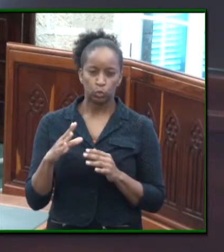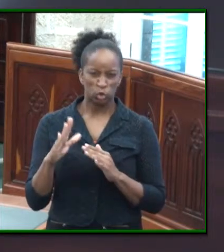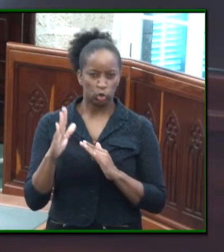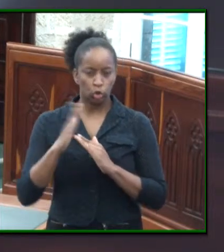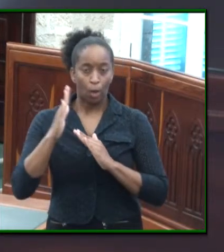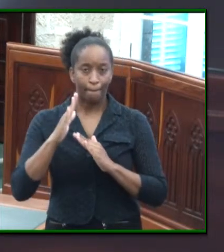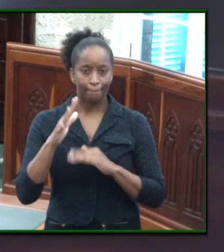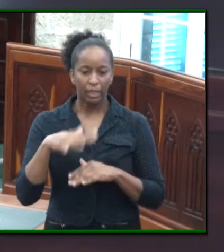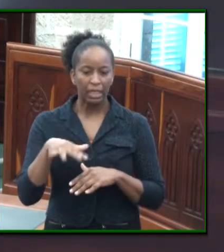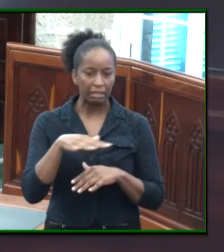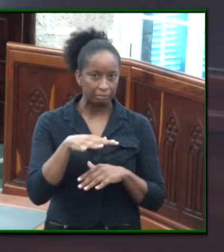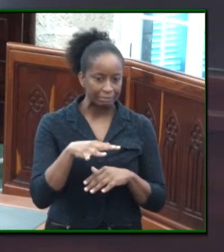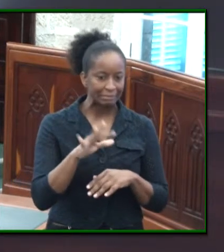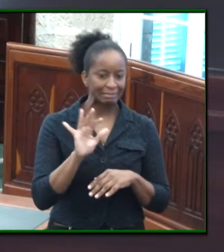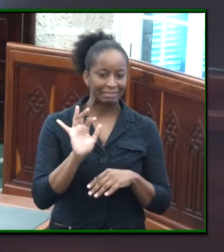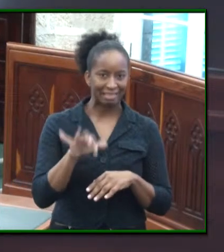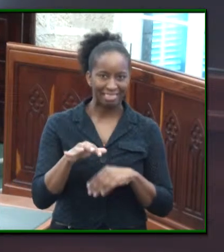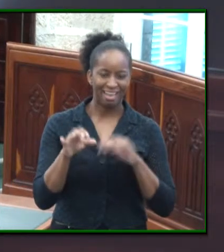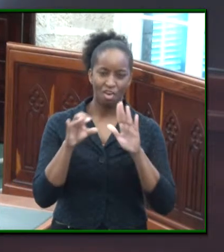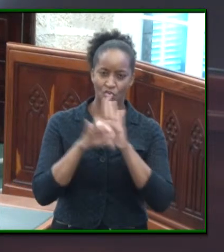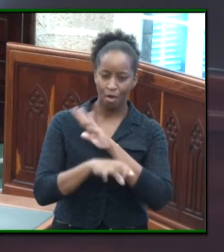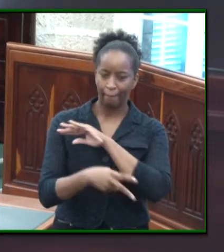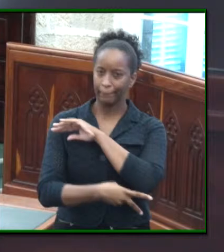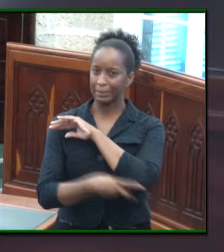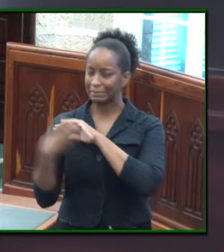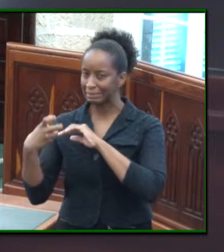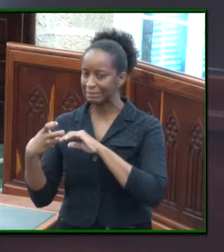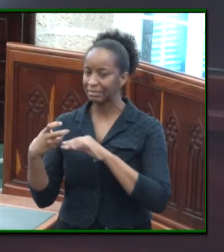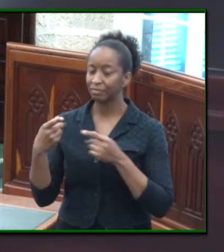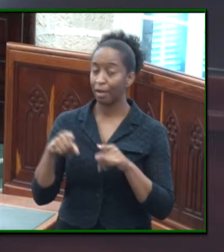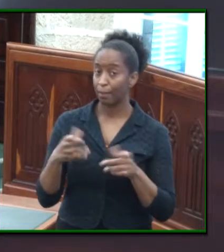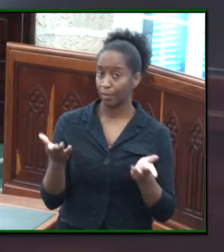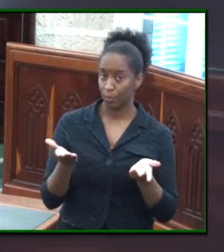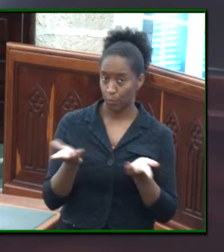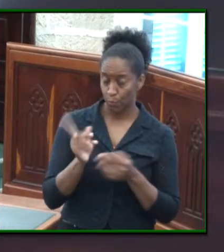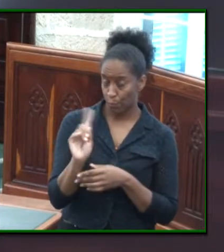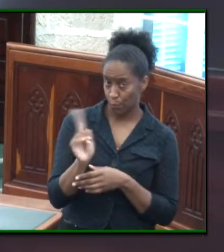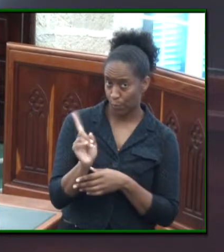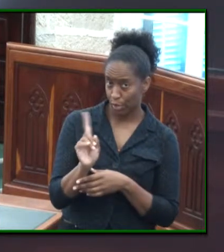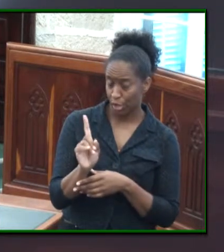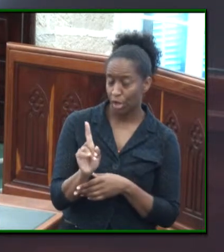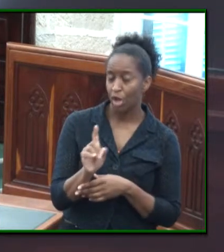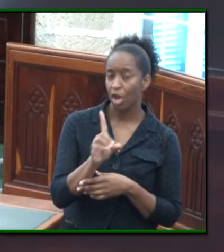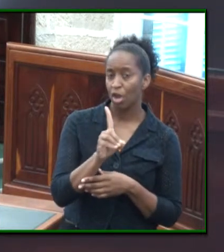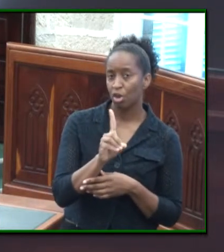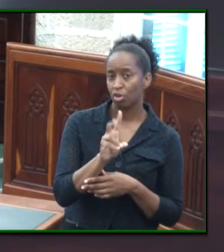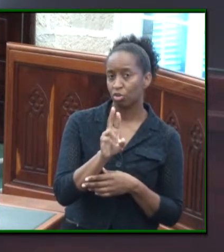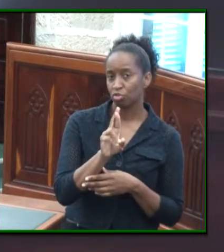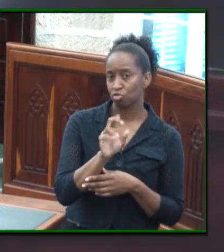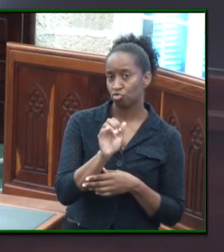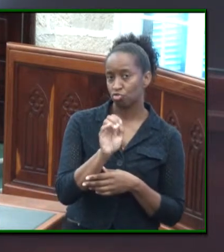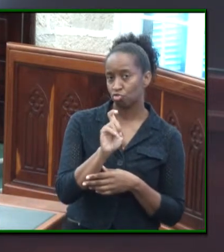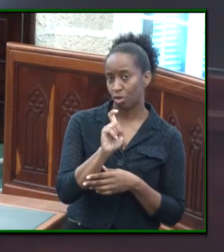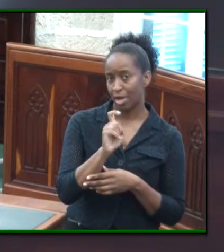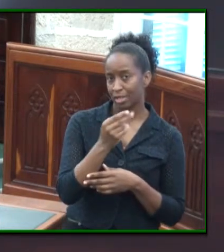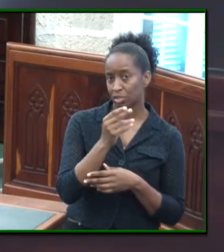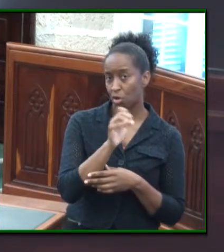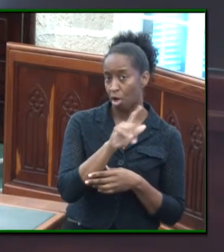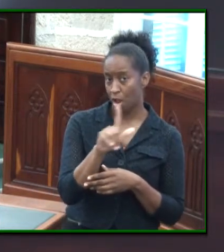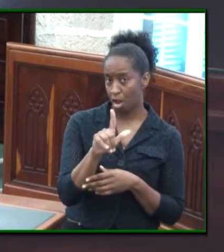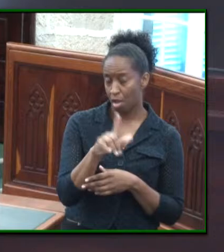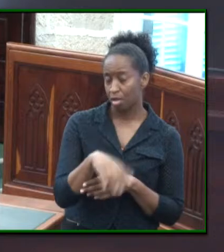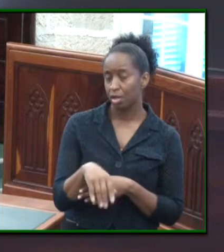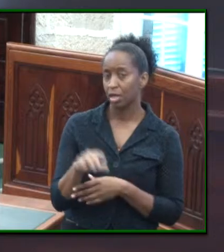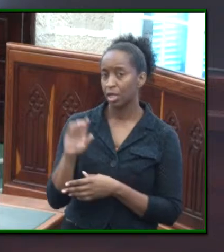We have a close and a regular relationship with the managers, plantation managers, in terms of